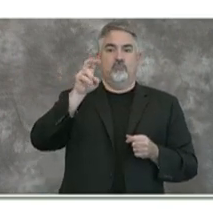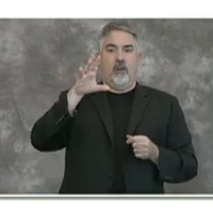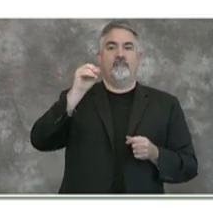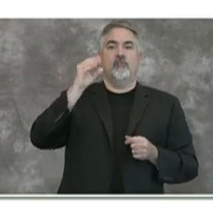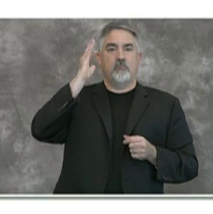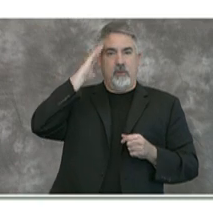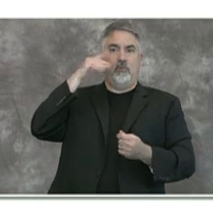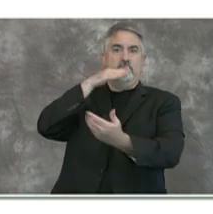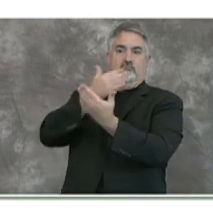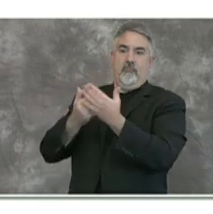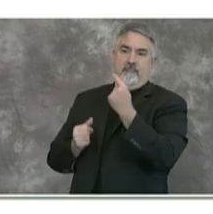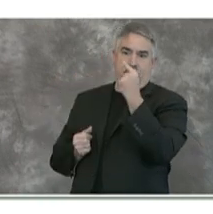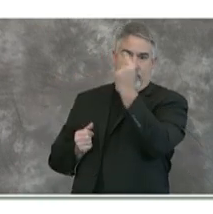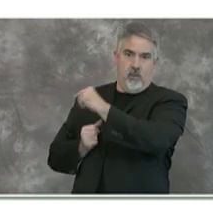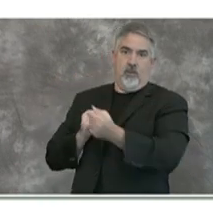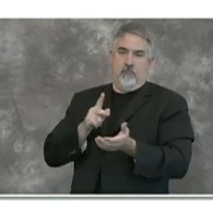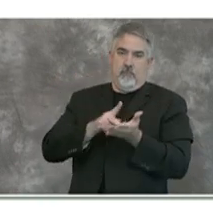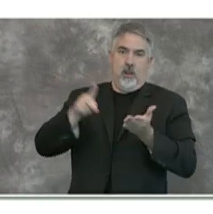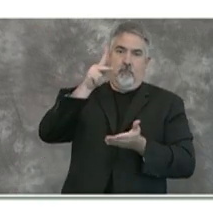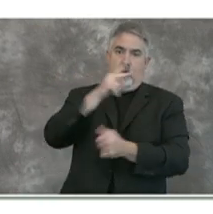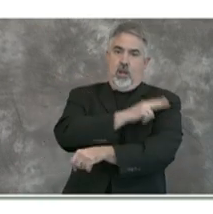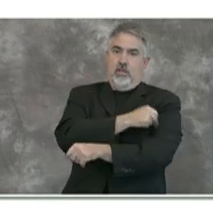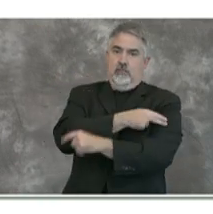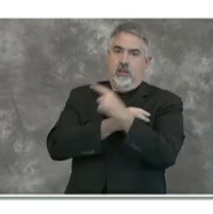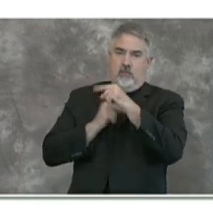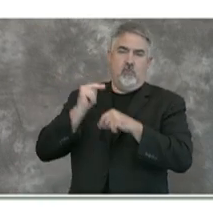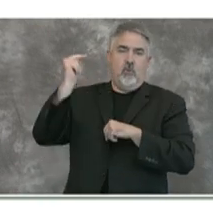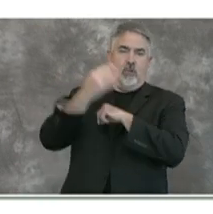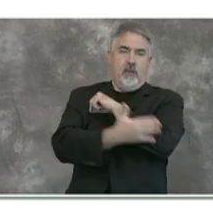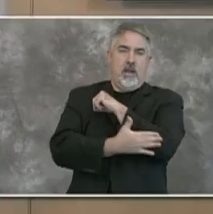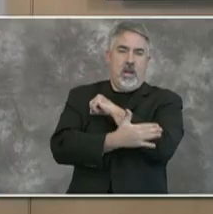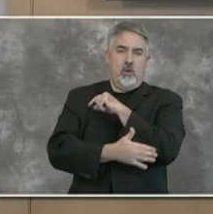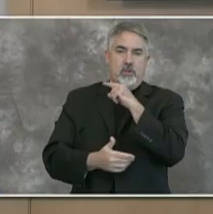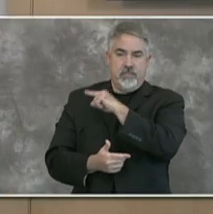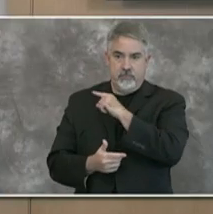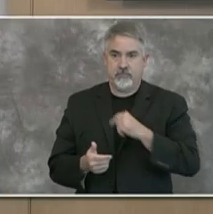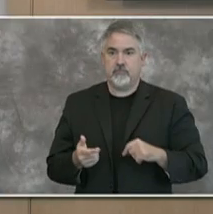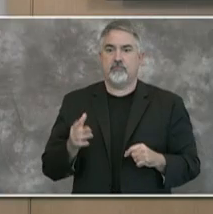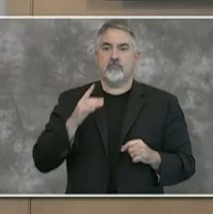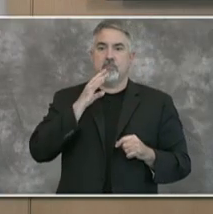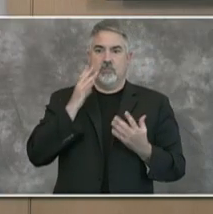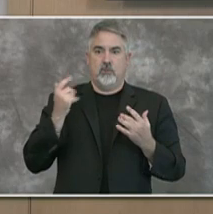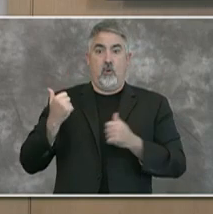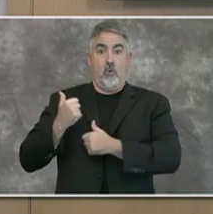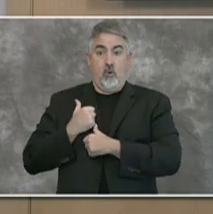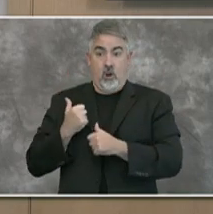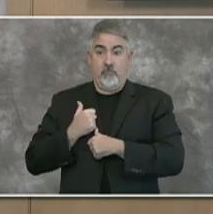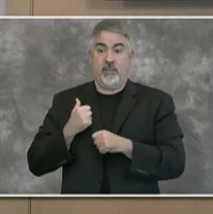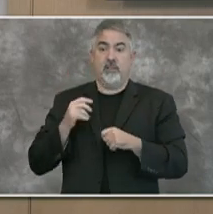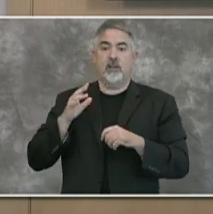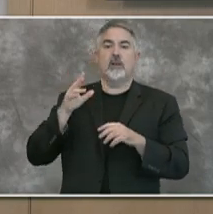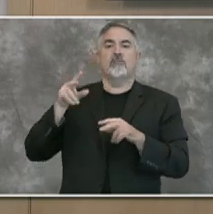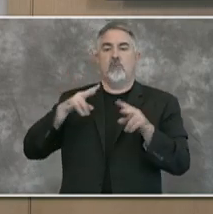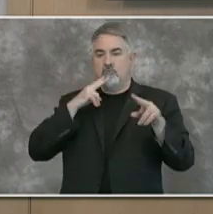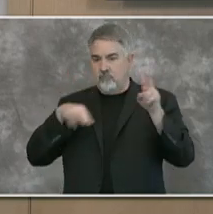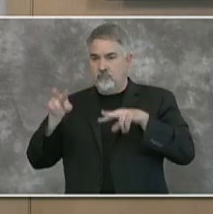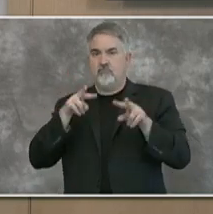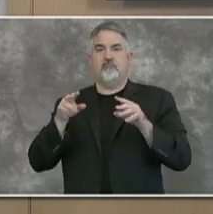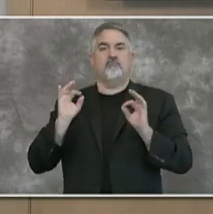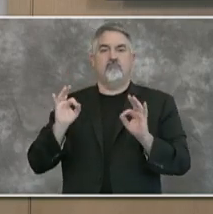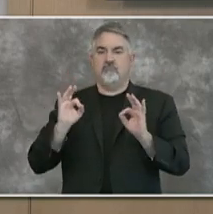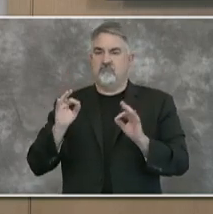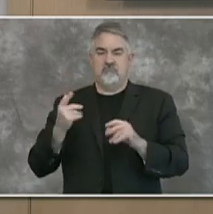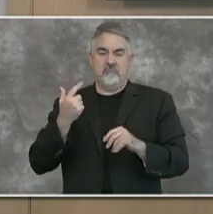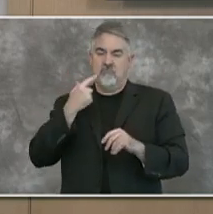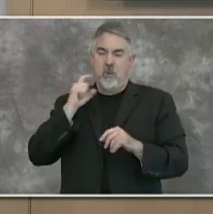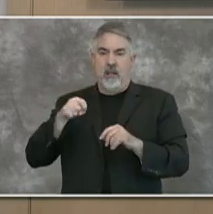Hospital hopefully within the next 2 weeks. Army Corps of Engineers has assessed this site and determined it viable and appropriate, and Palomar has